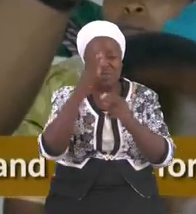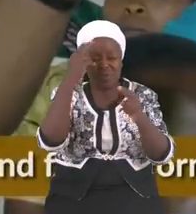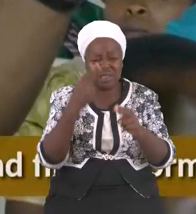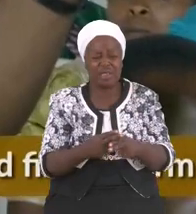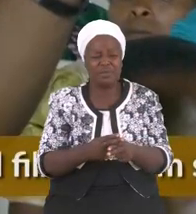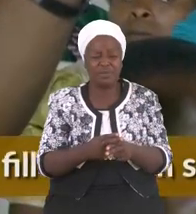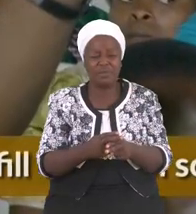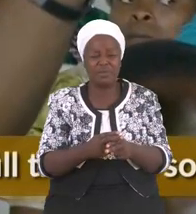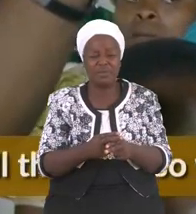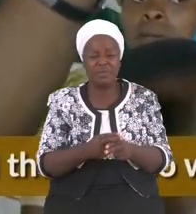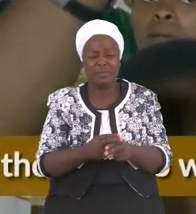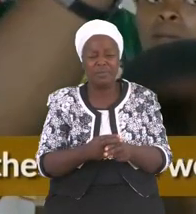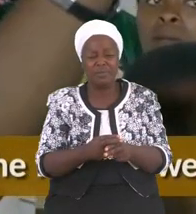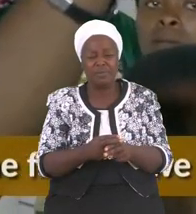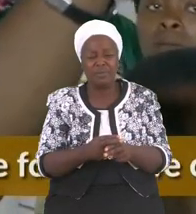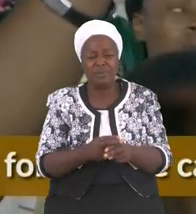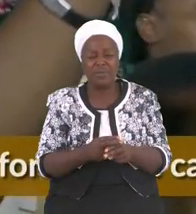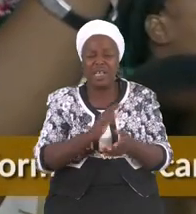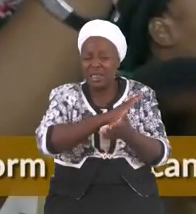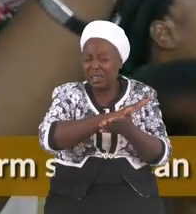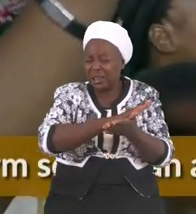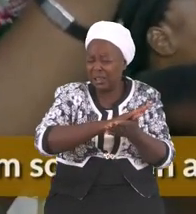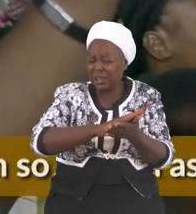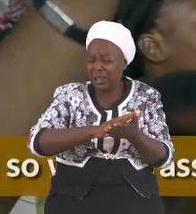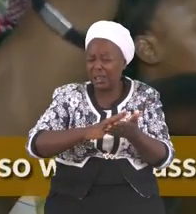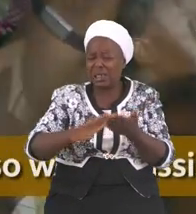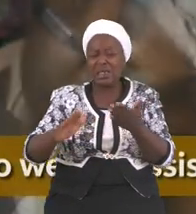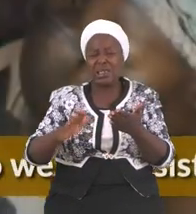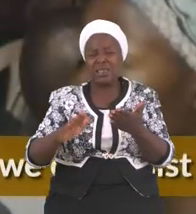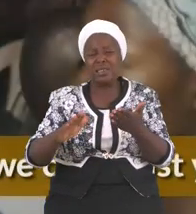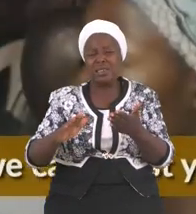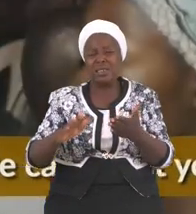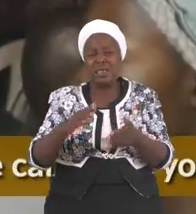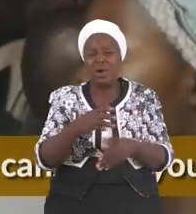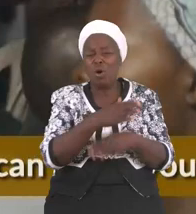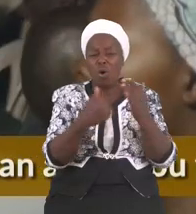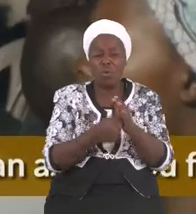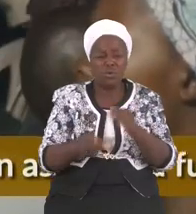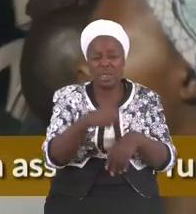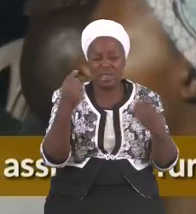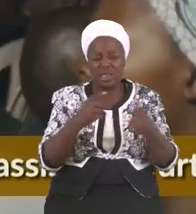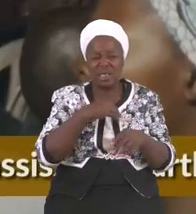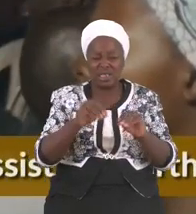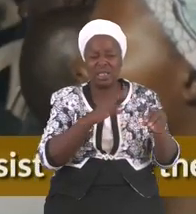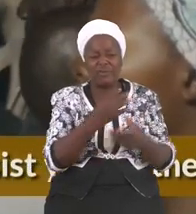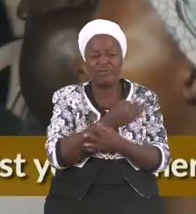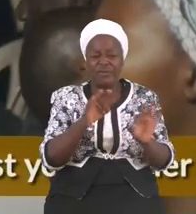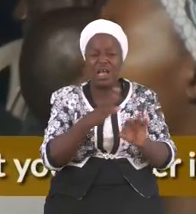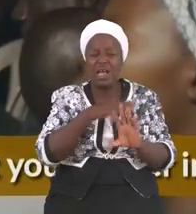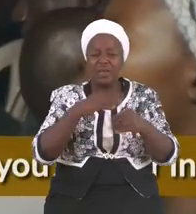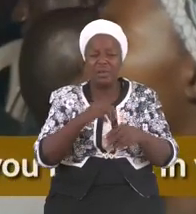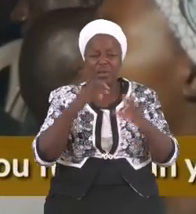name. Wipe away all their sins and set them free, and give them the power to go